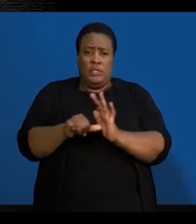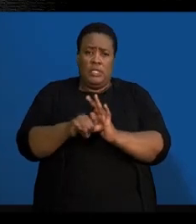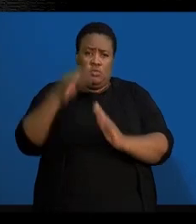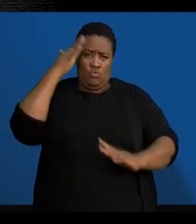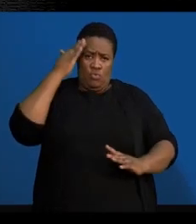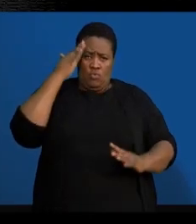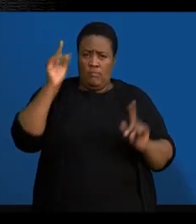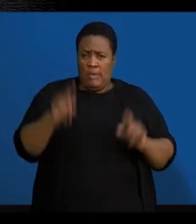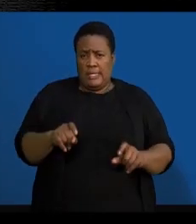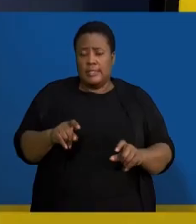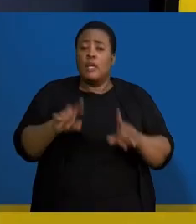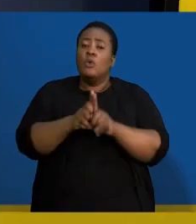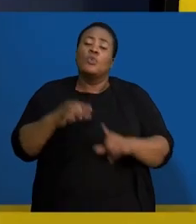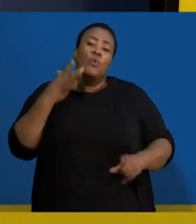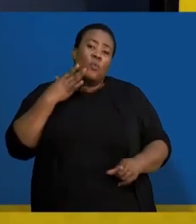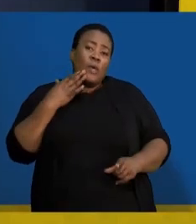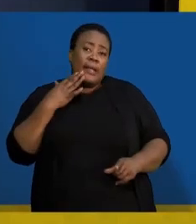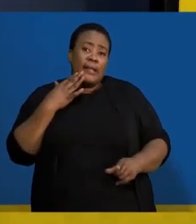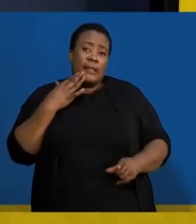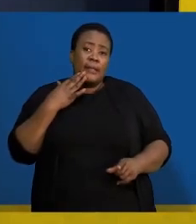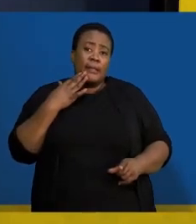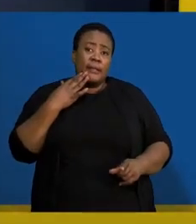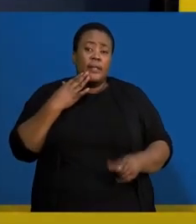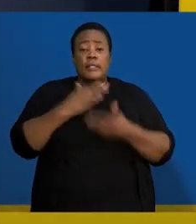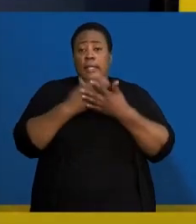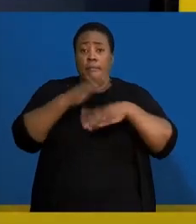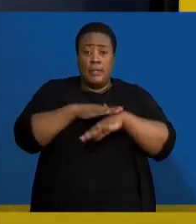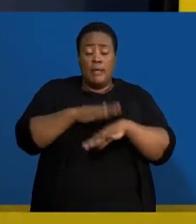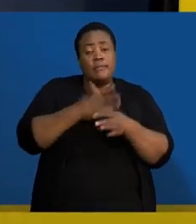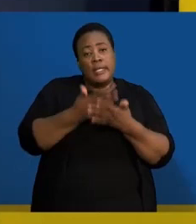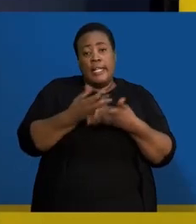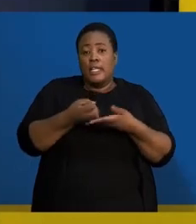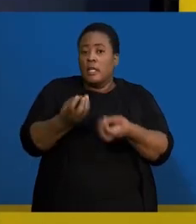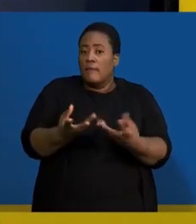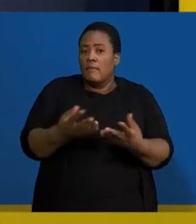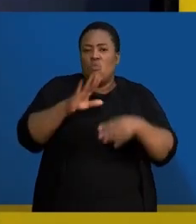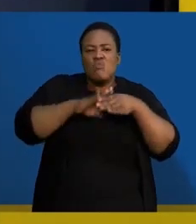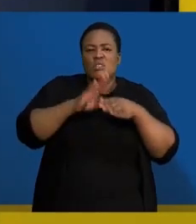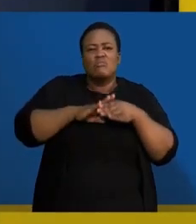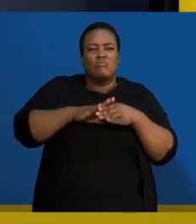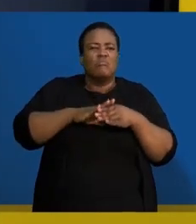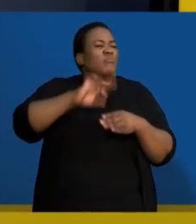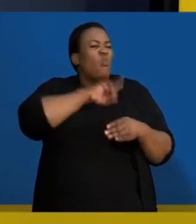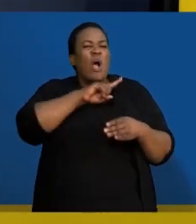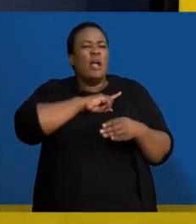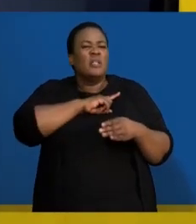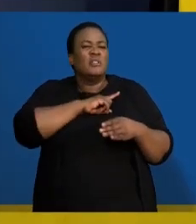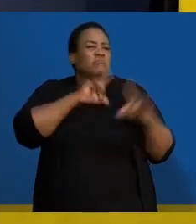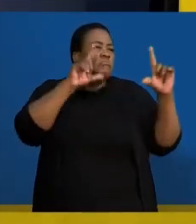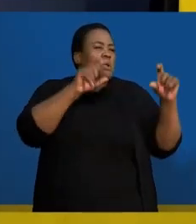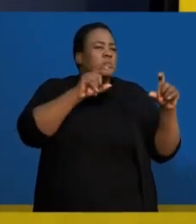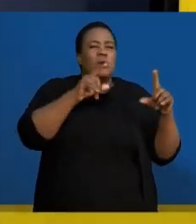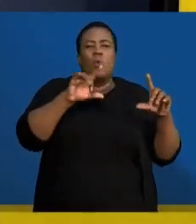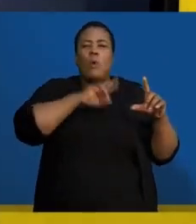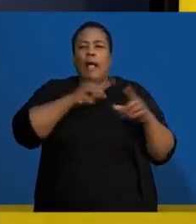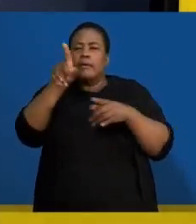source, when it was written, okay? And sometimes they can even give you the reasons why that source was